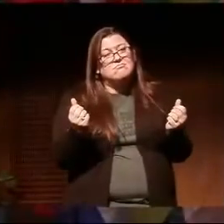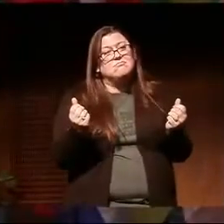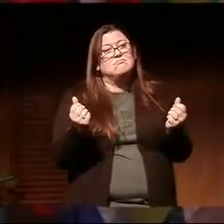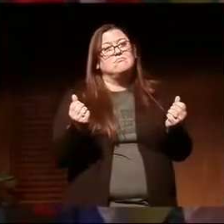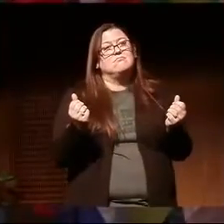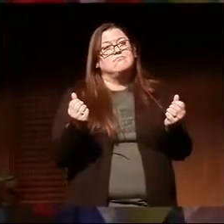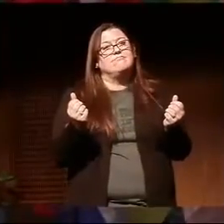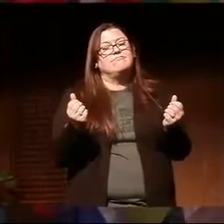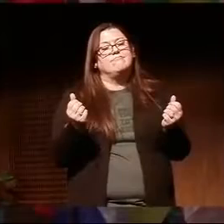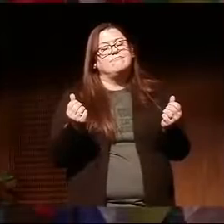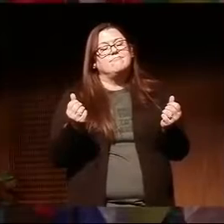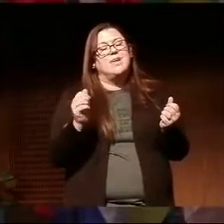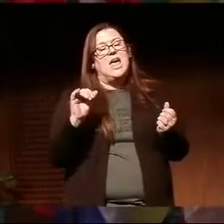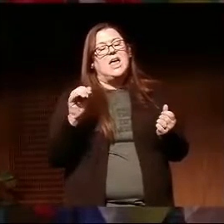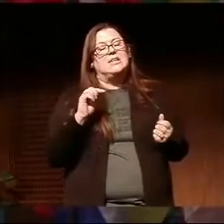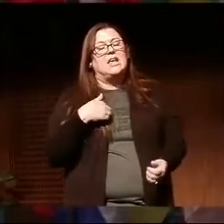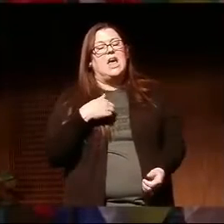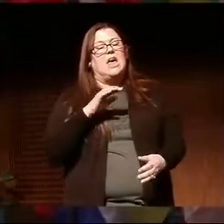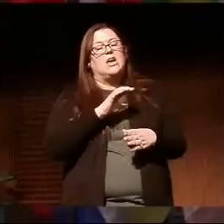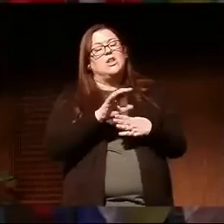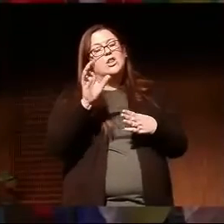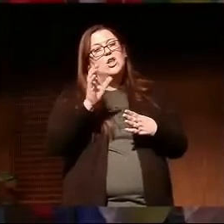But as I close, I just want to remind us,